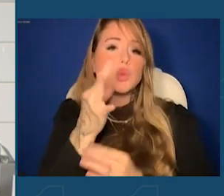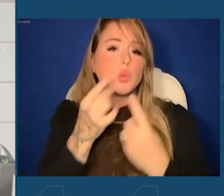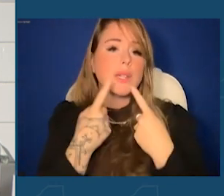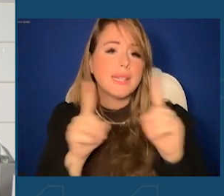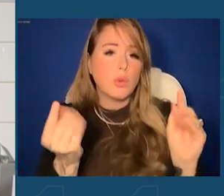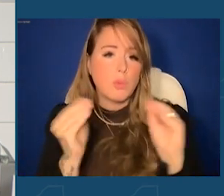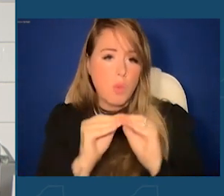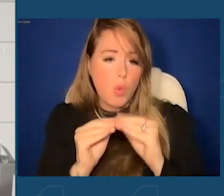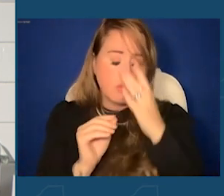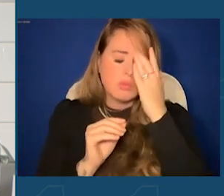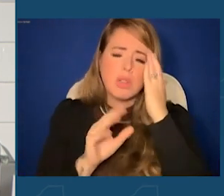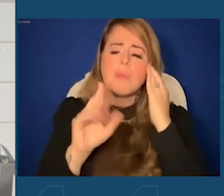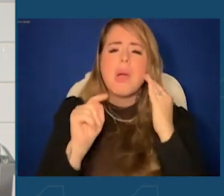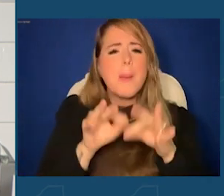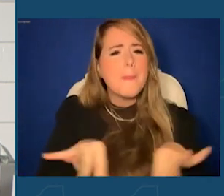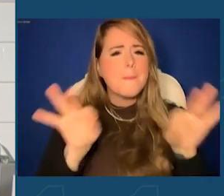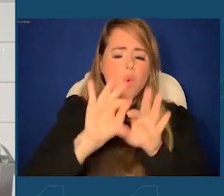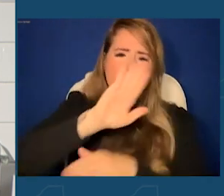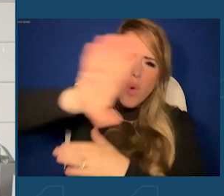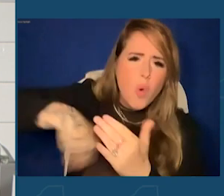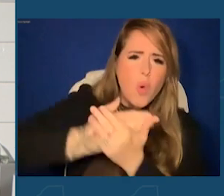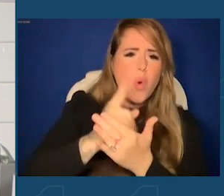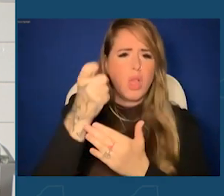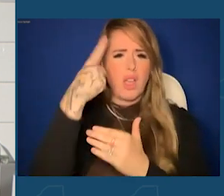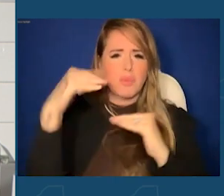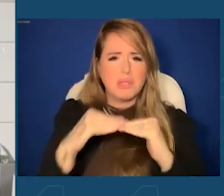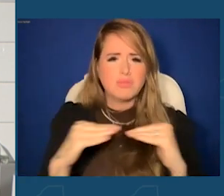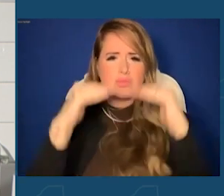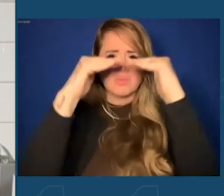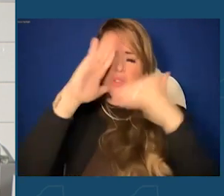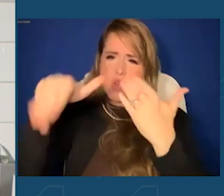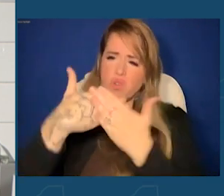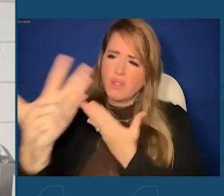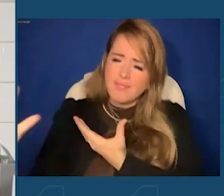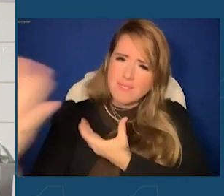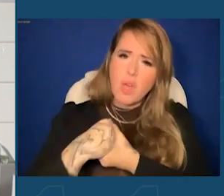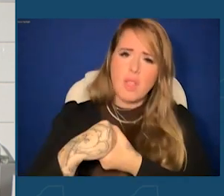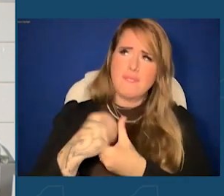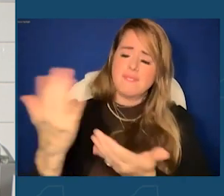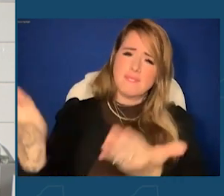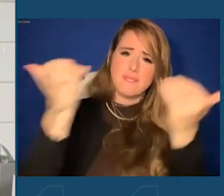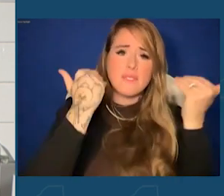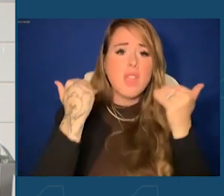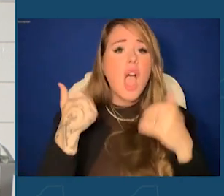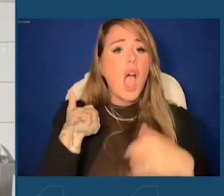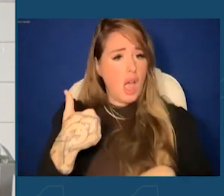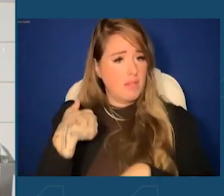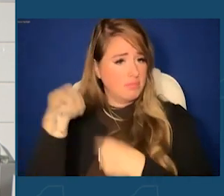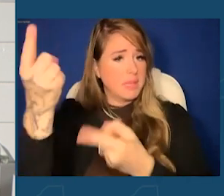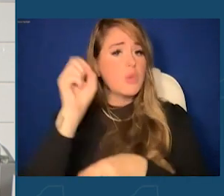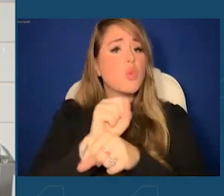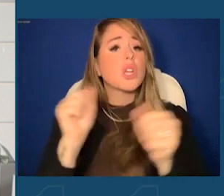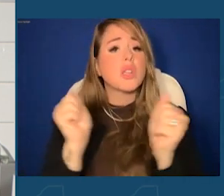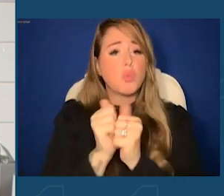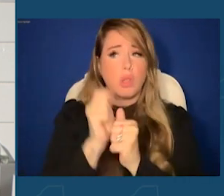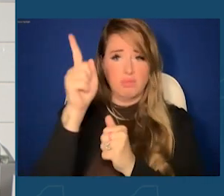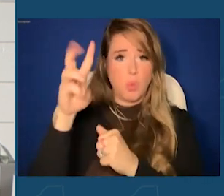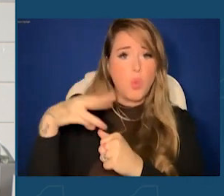we need all levels of government to respond to this. We truly, truly do. And I've been working with our partners in